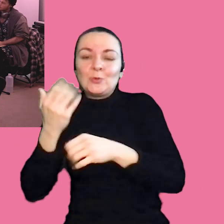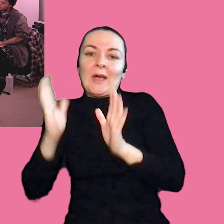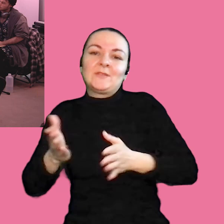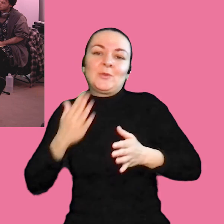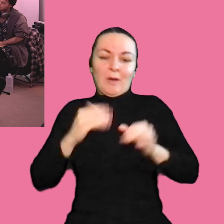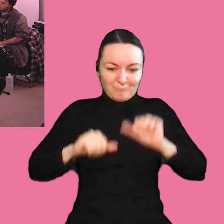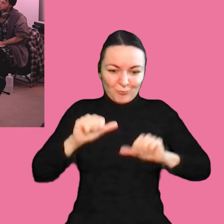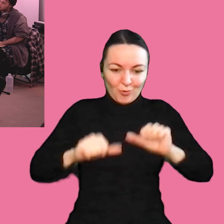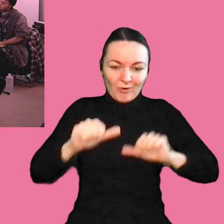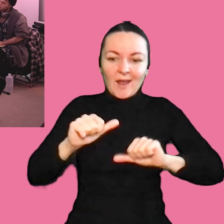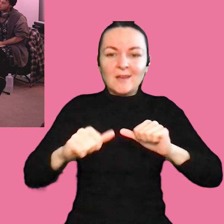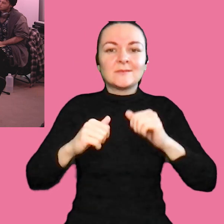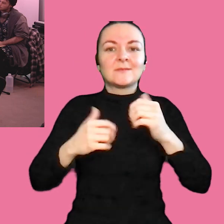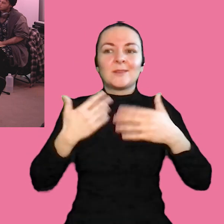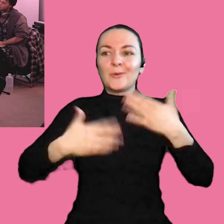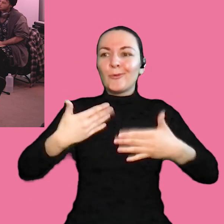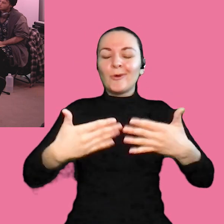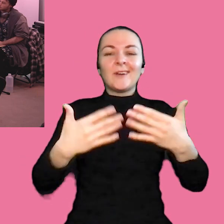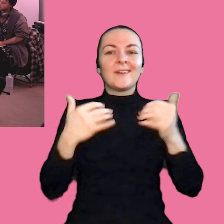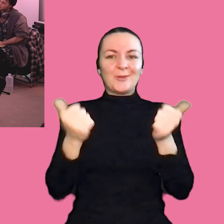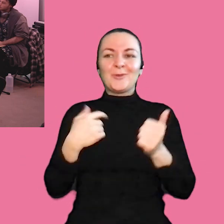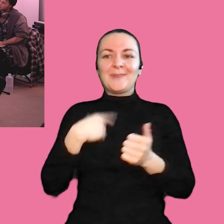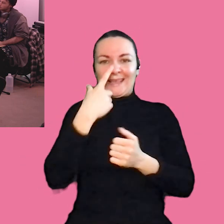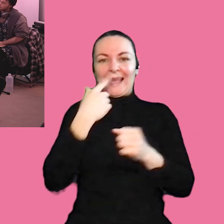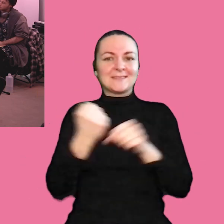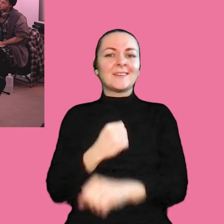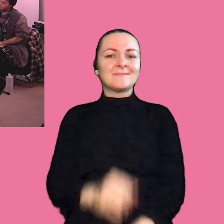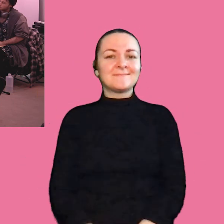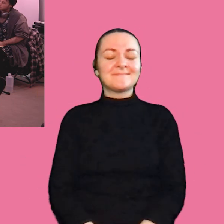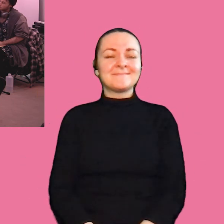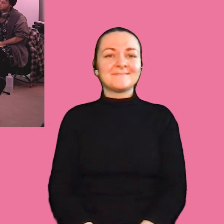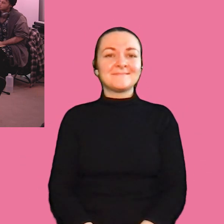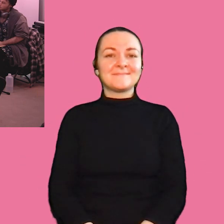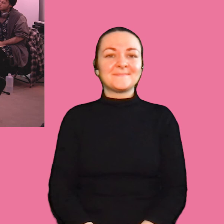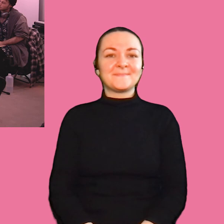we're making good progress, and that gives me hope. It can be done.